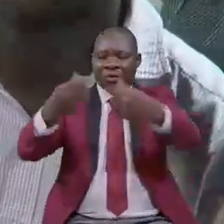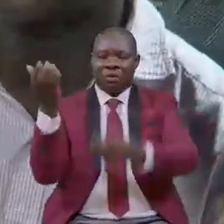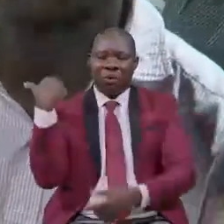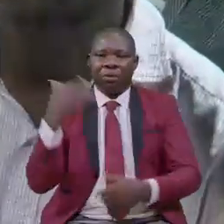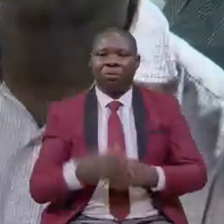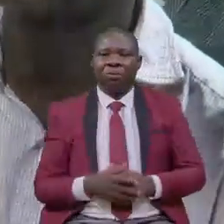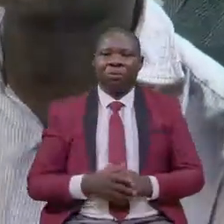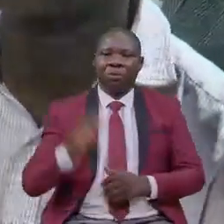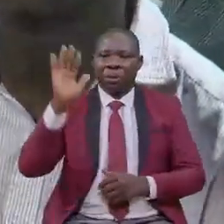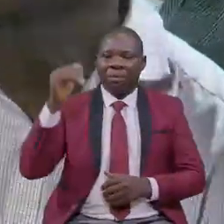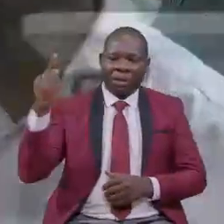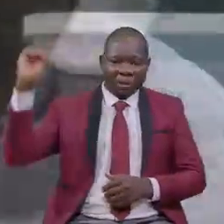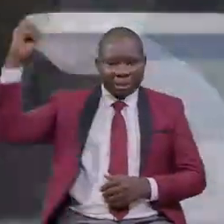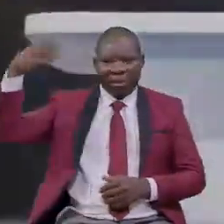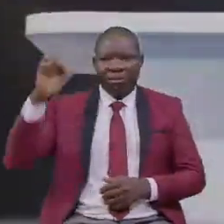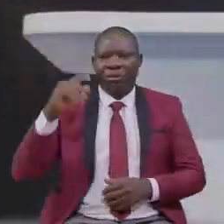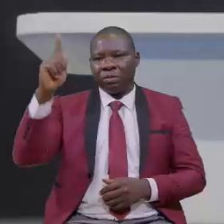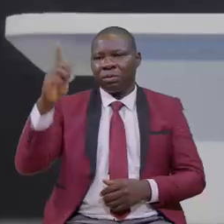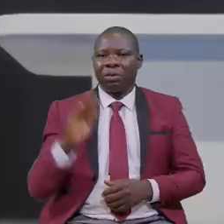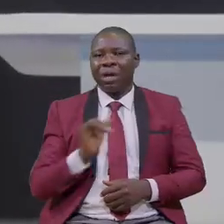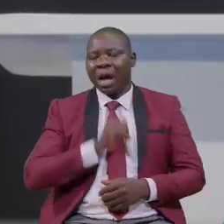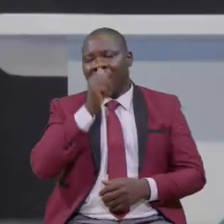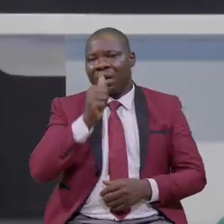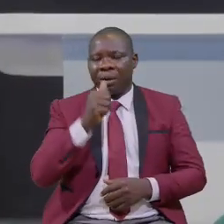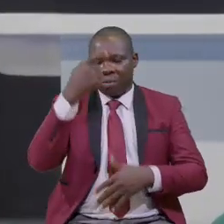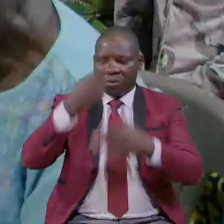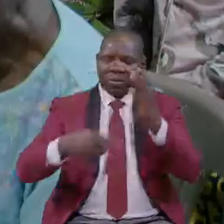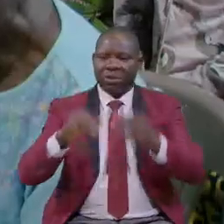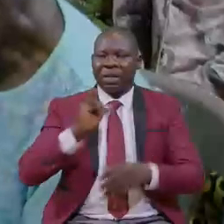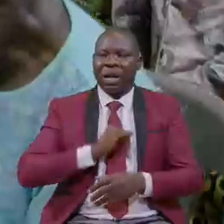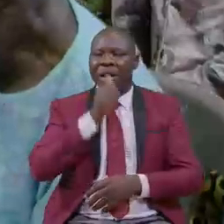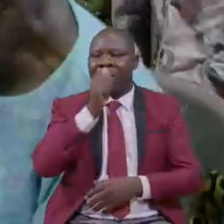By the grace of God, I am what I am.